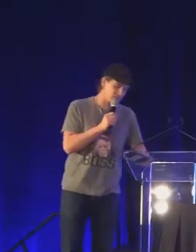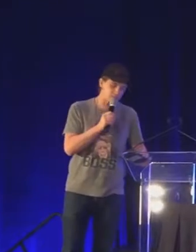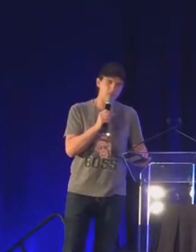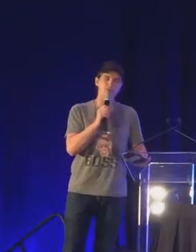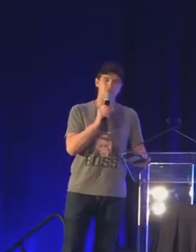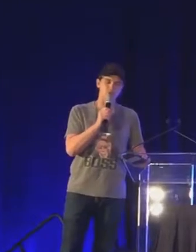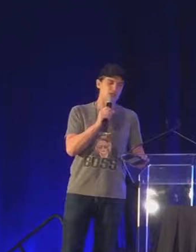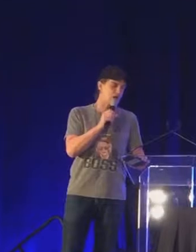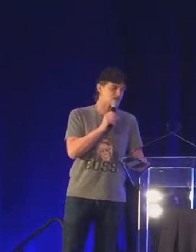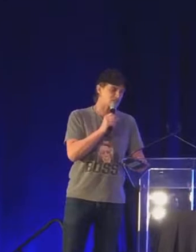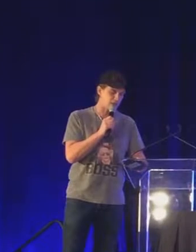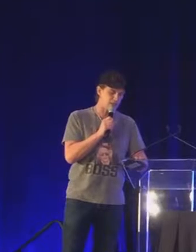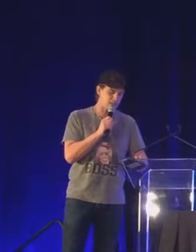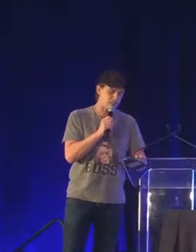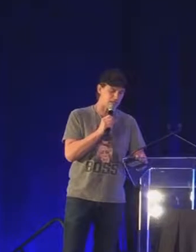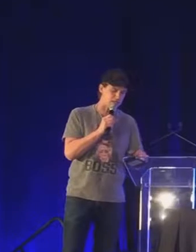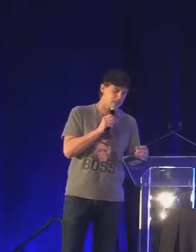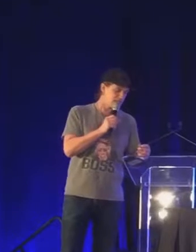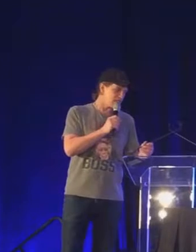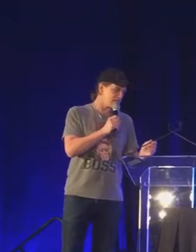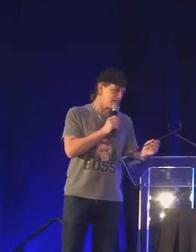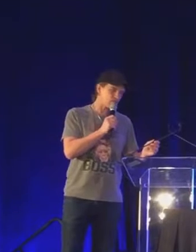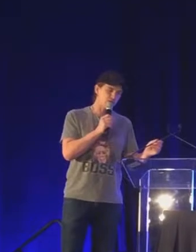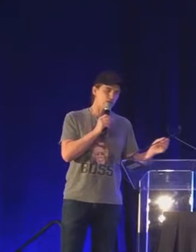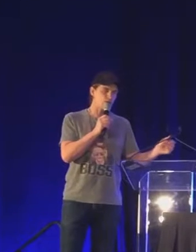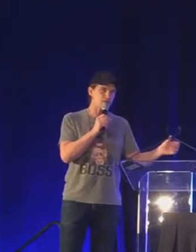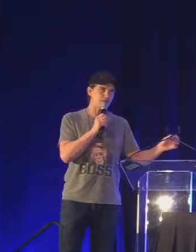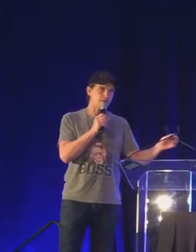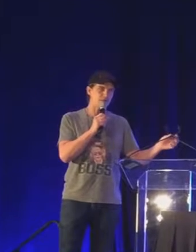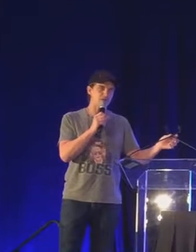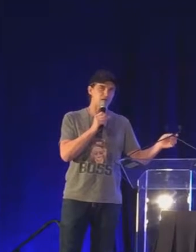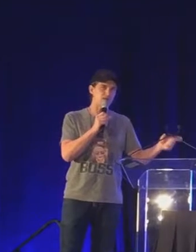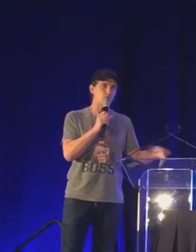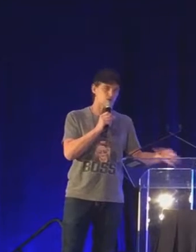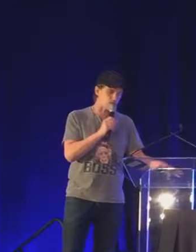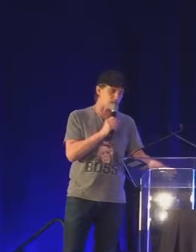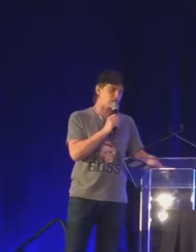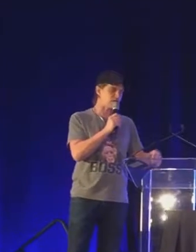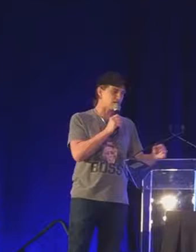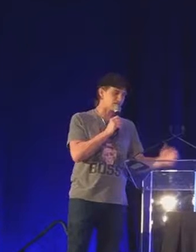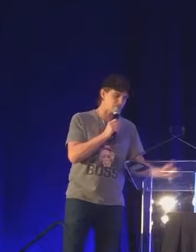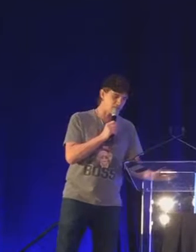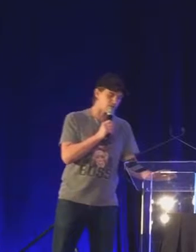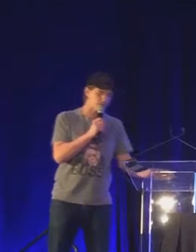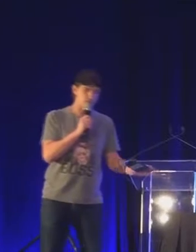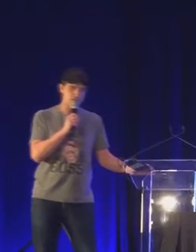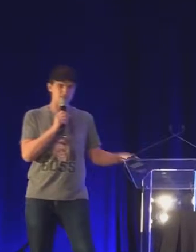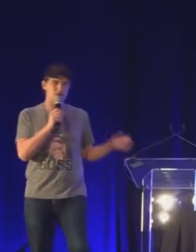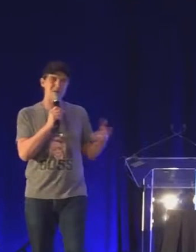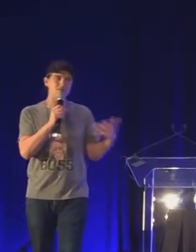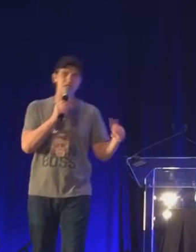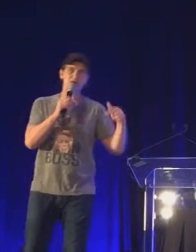again, it's been really awesome and really cool, the people I've gotten to work with and got to meet over